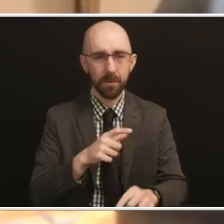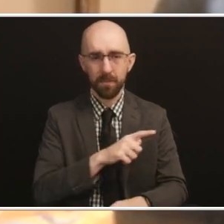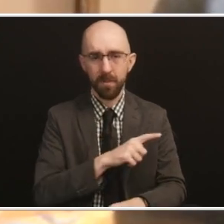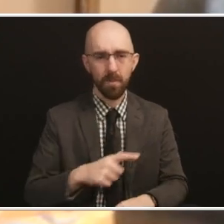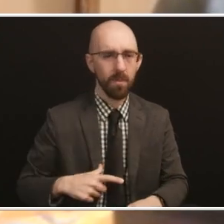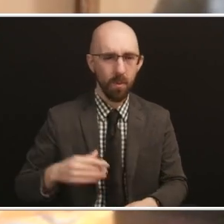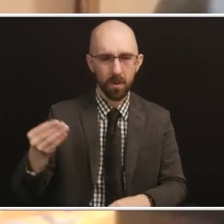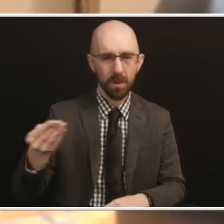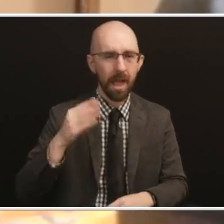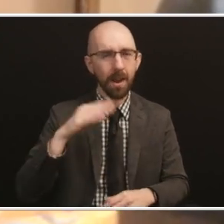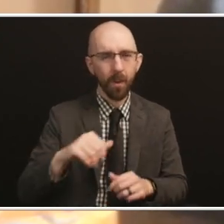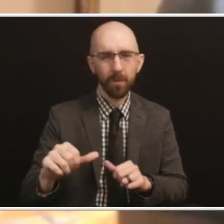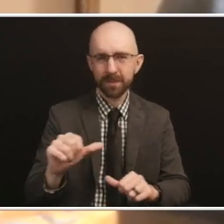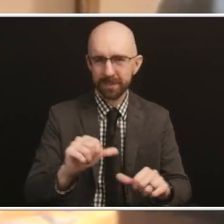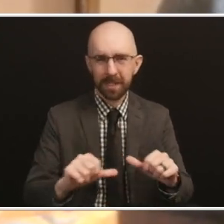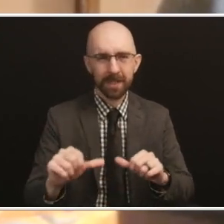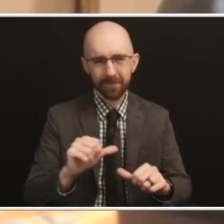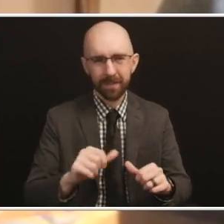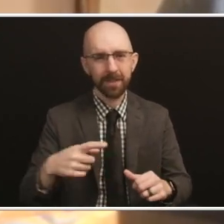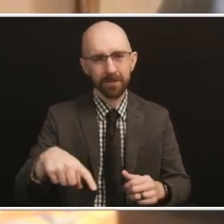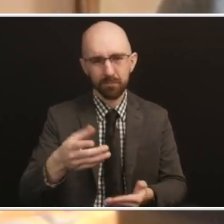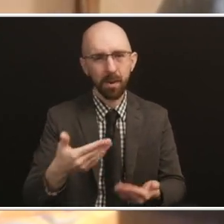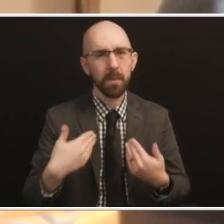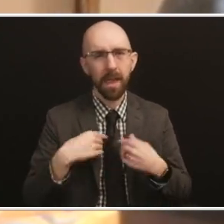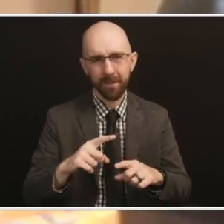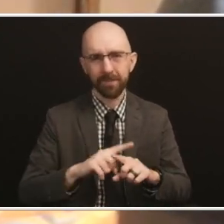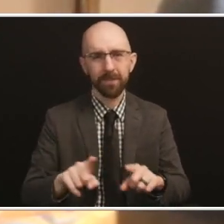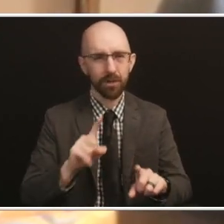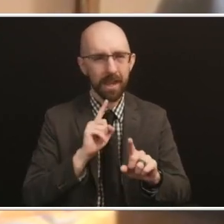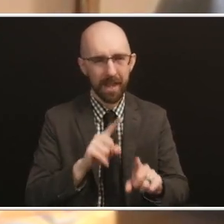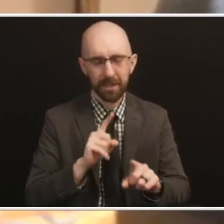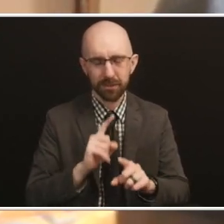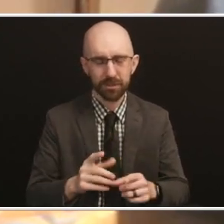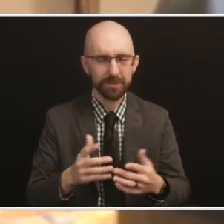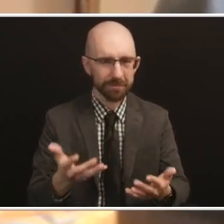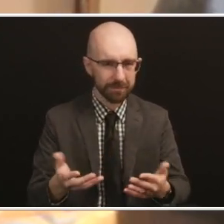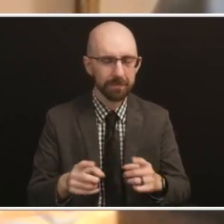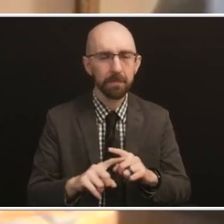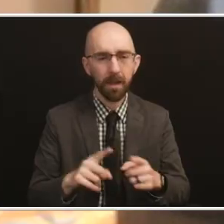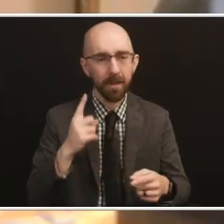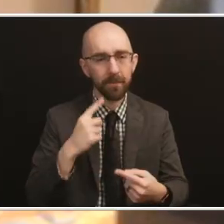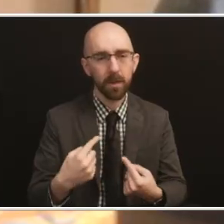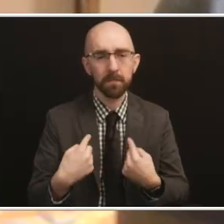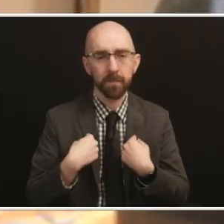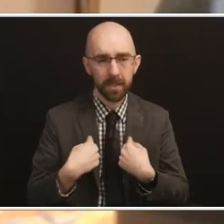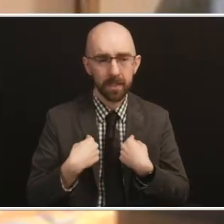I know scientifically you guys probably have different answers, but for me,